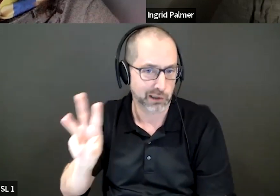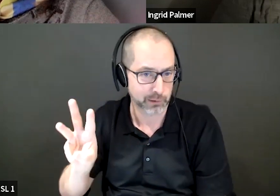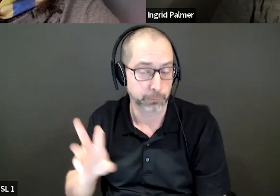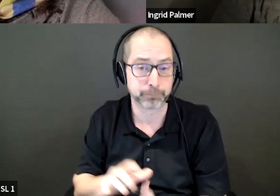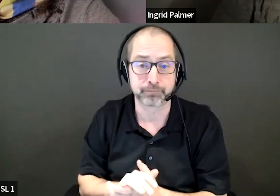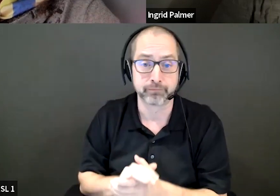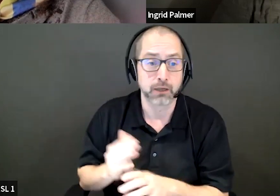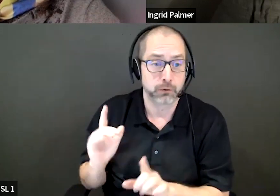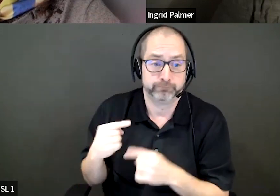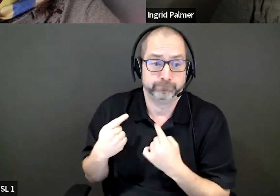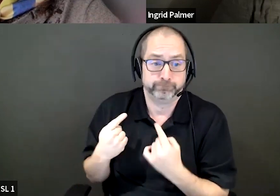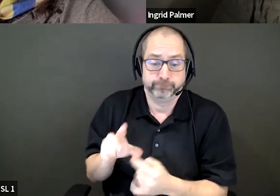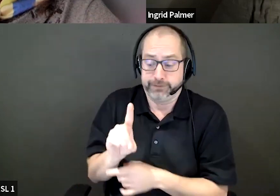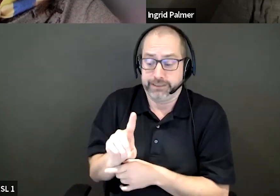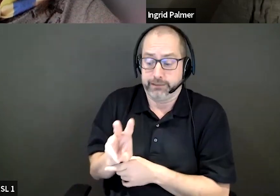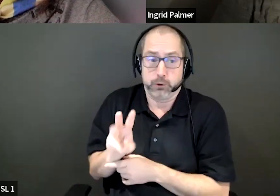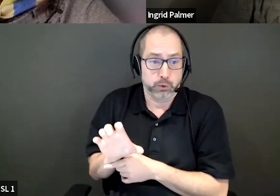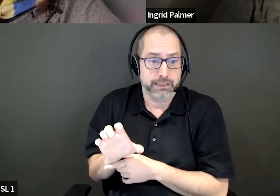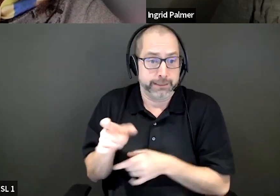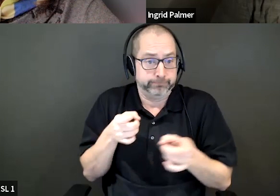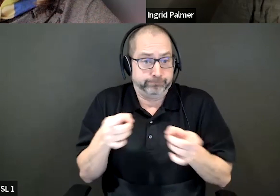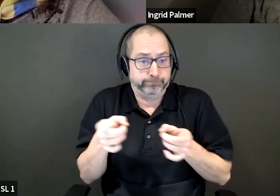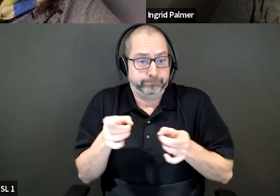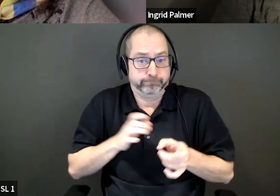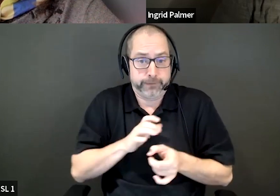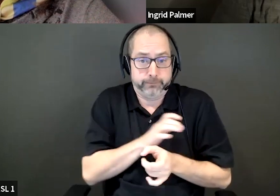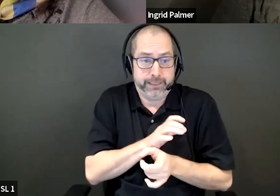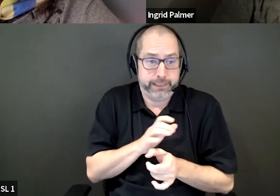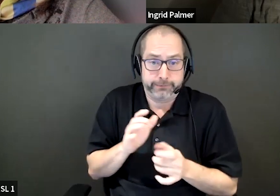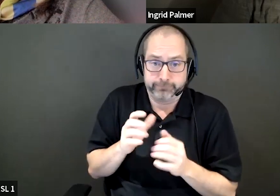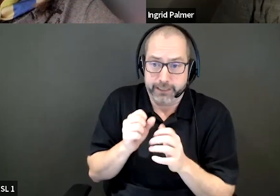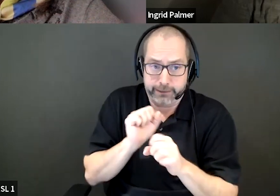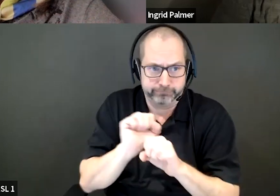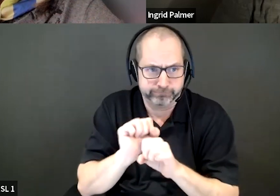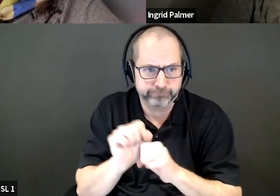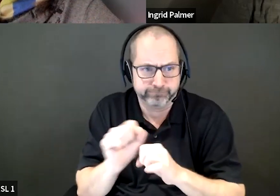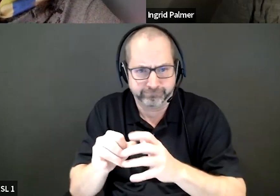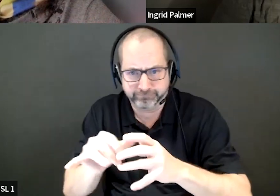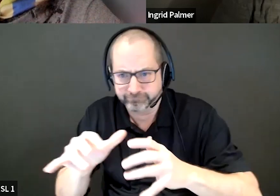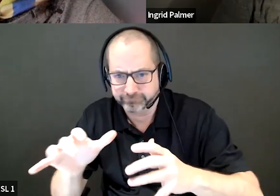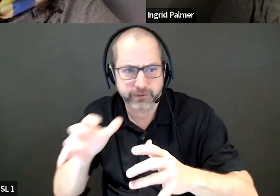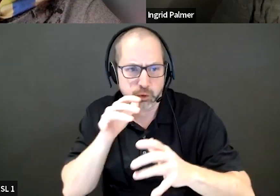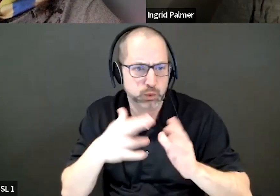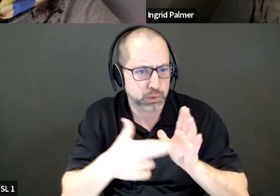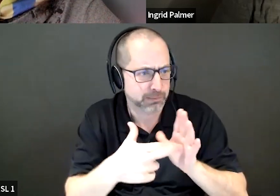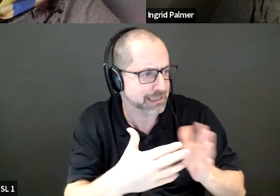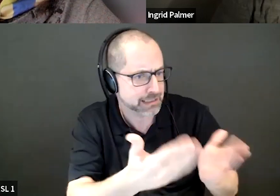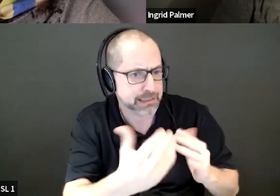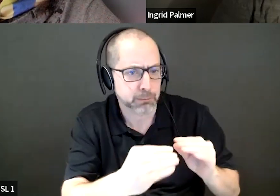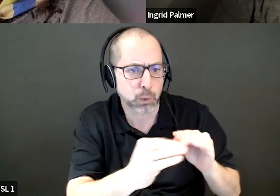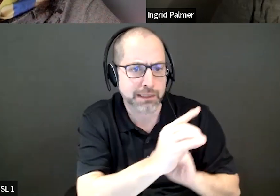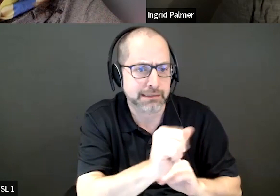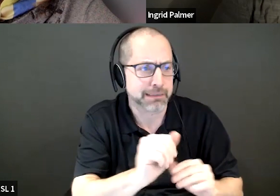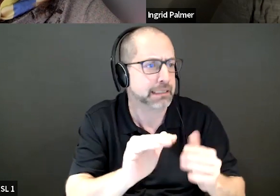the DWC Steering Committee has worked to expand representation of disability community